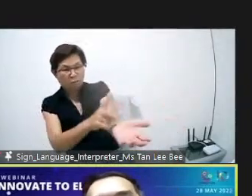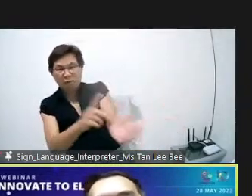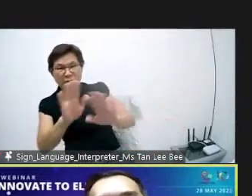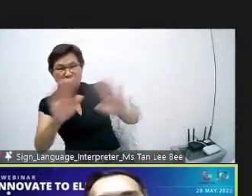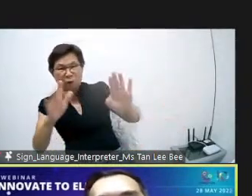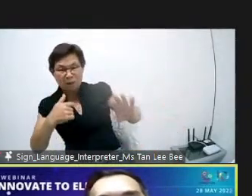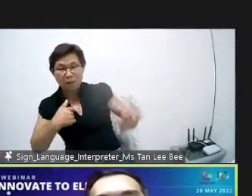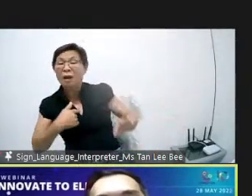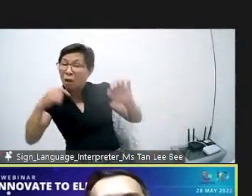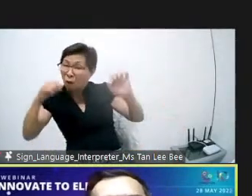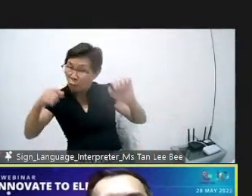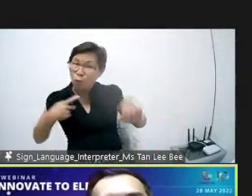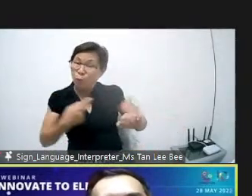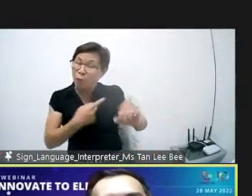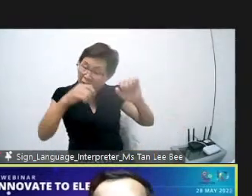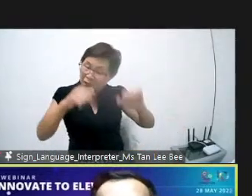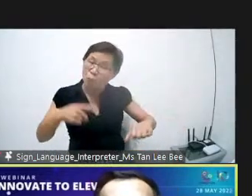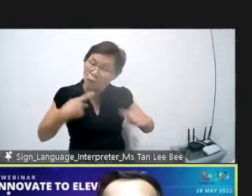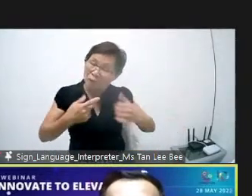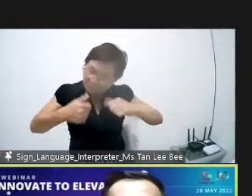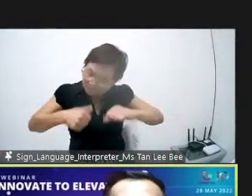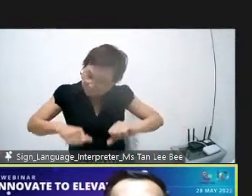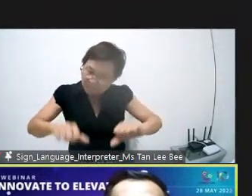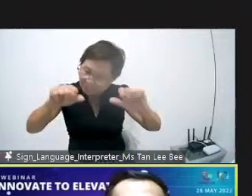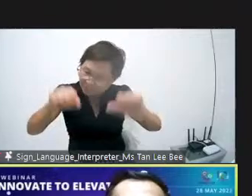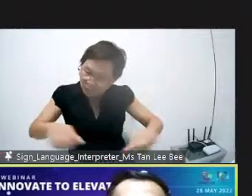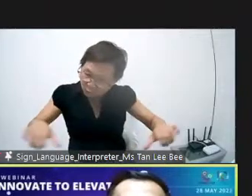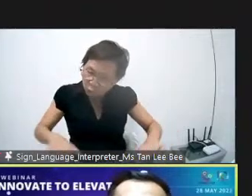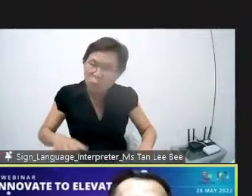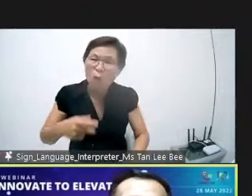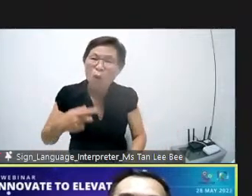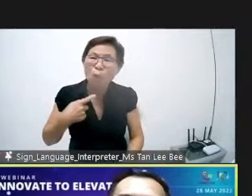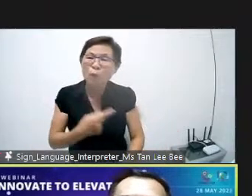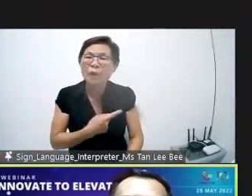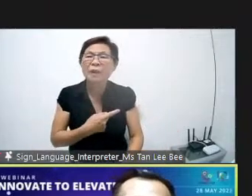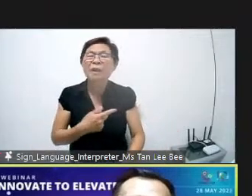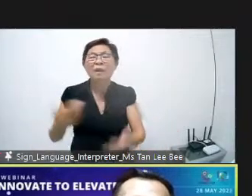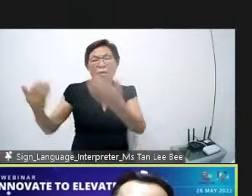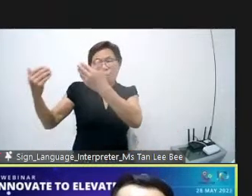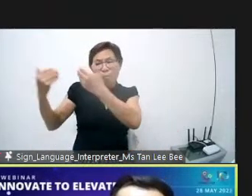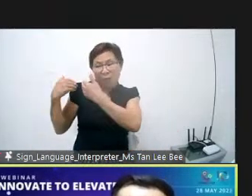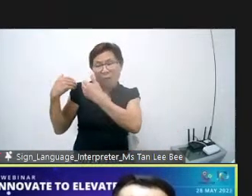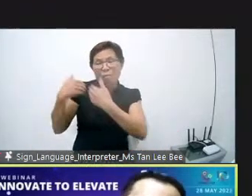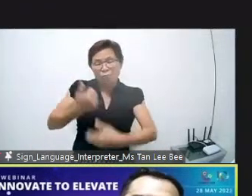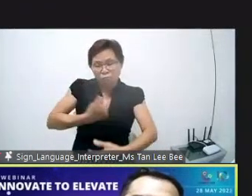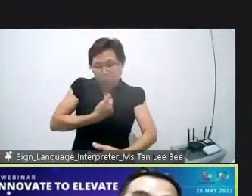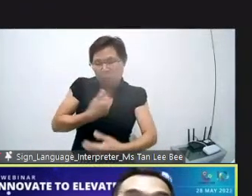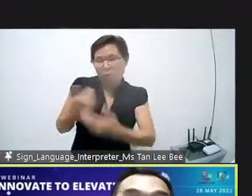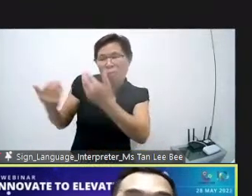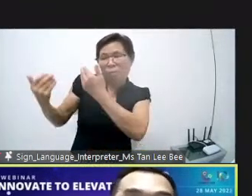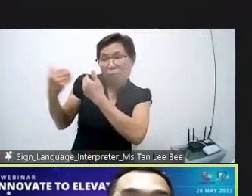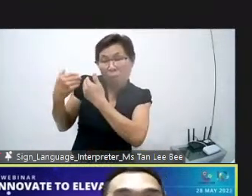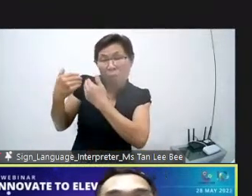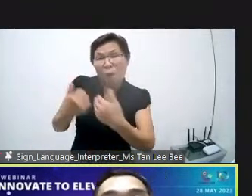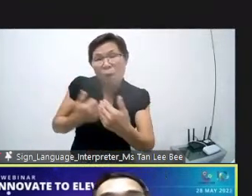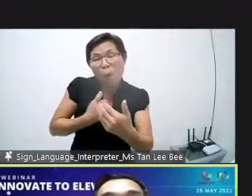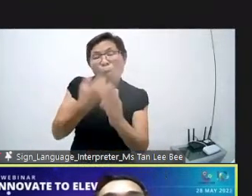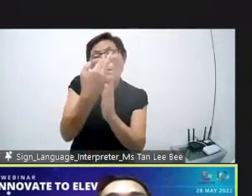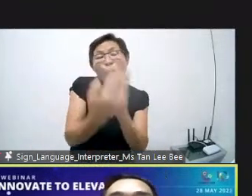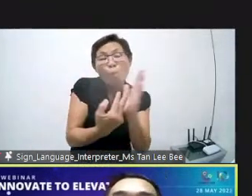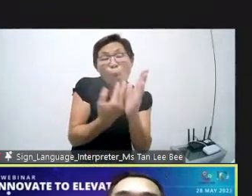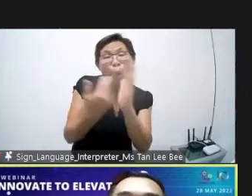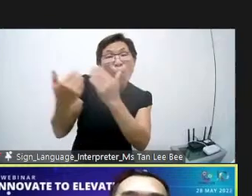do anything. We have to play our own parts. We have to play our own role. So this is